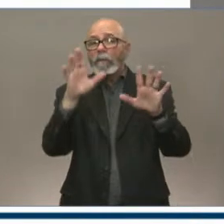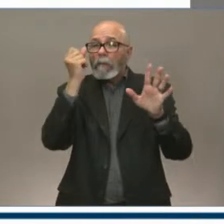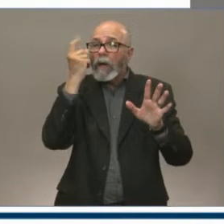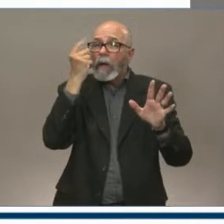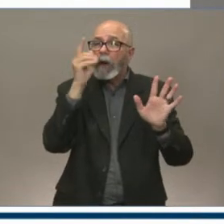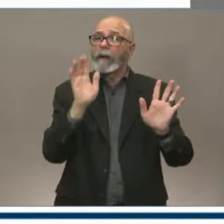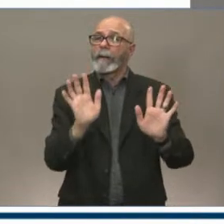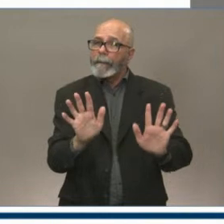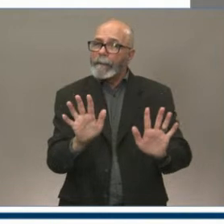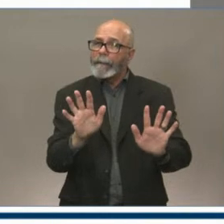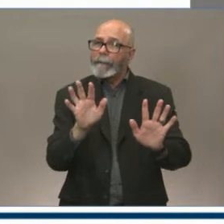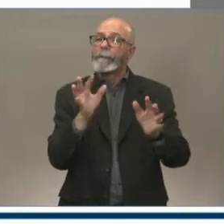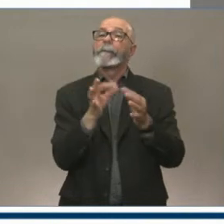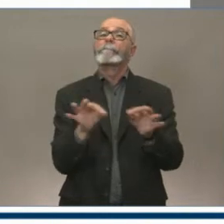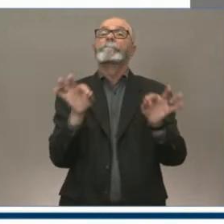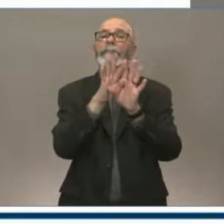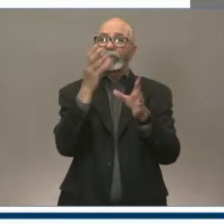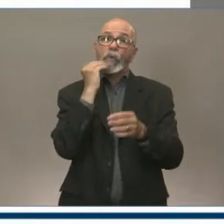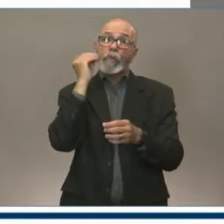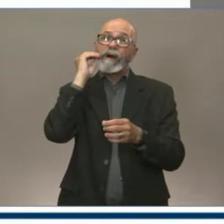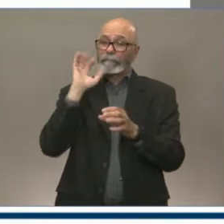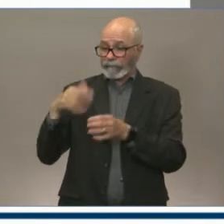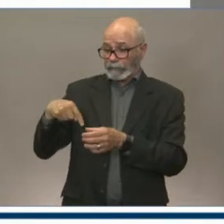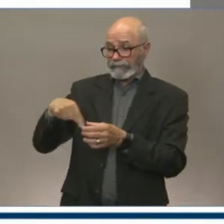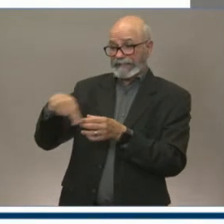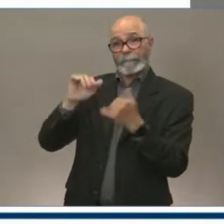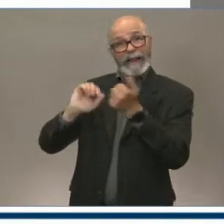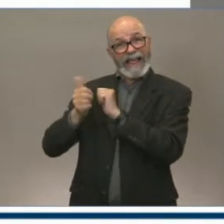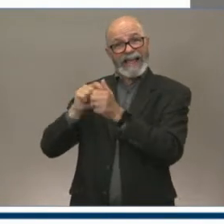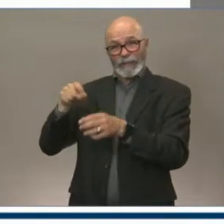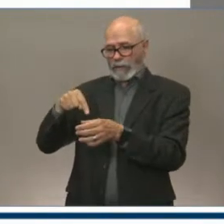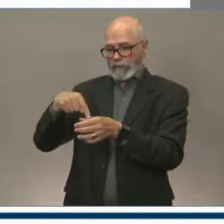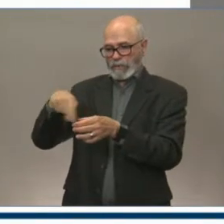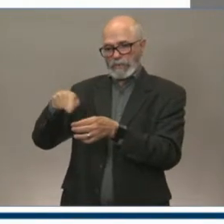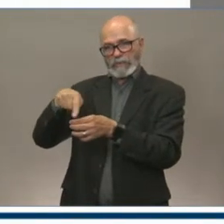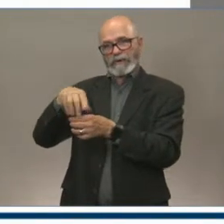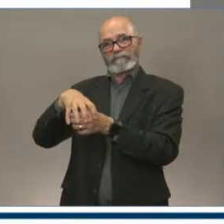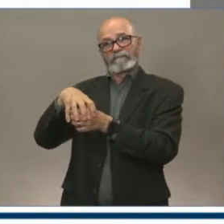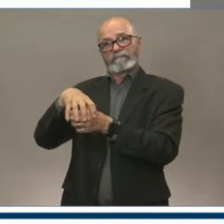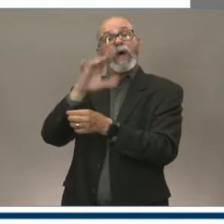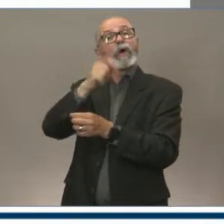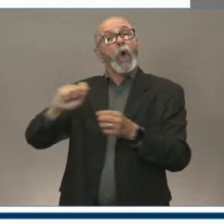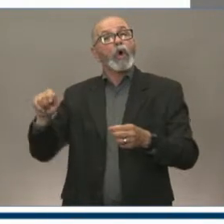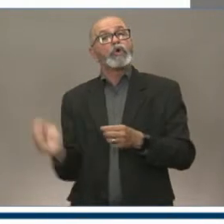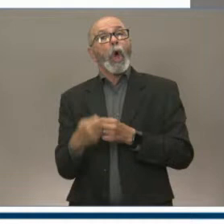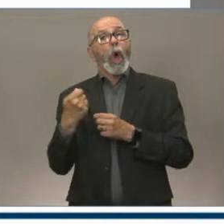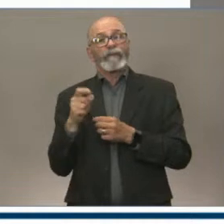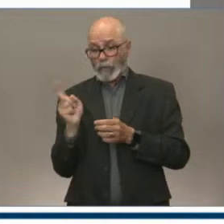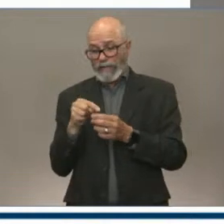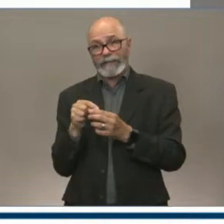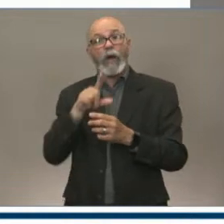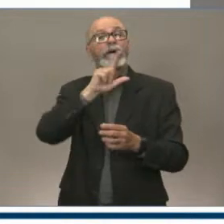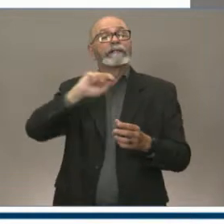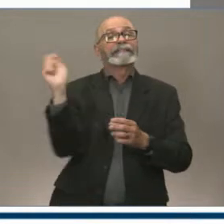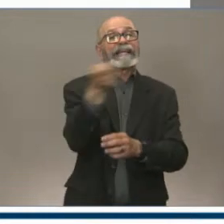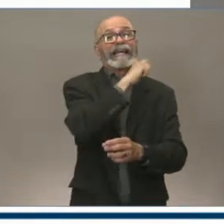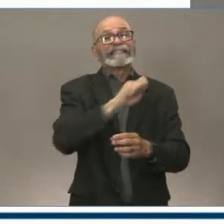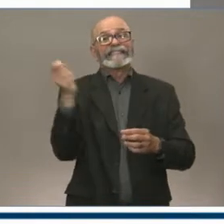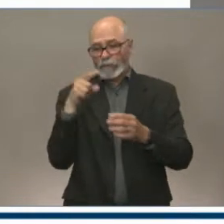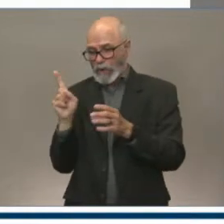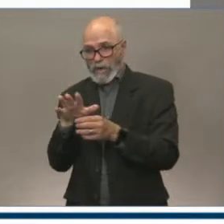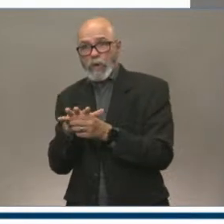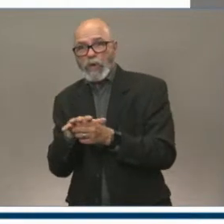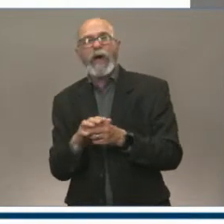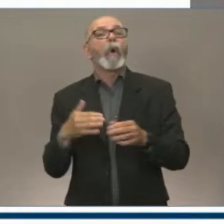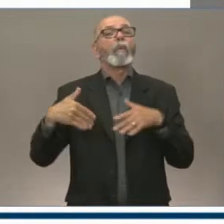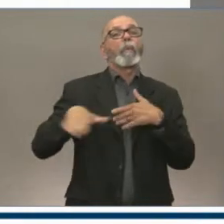stick close to home to do these activities. So play golf or tennis, walk a trail, go for a paddle, visit a park. Just